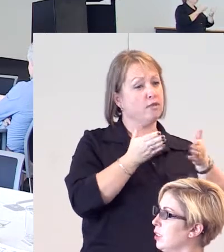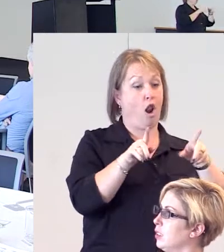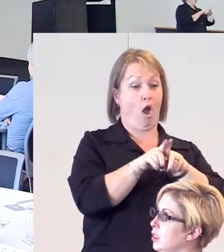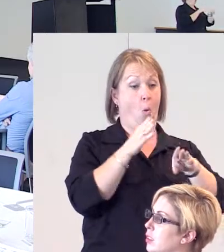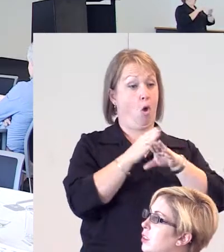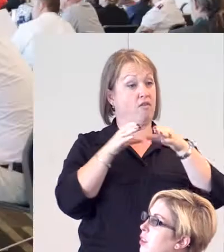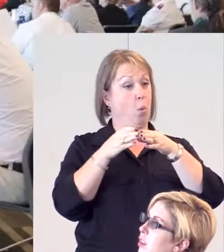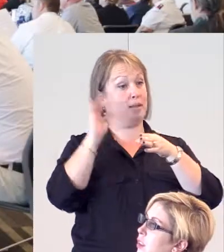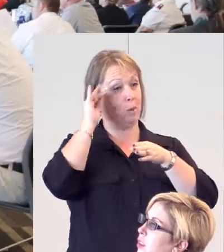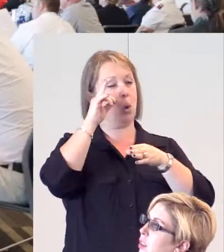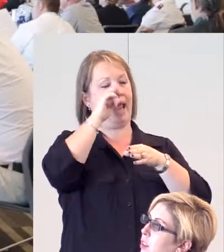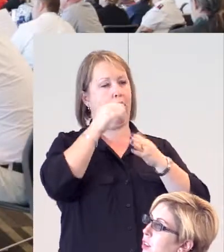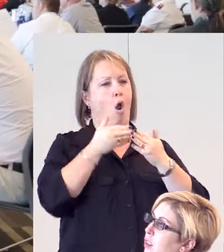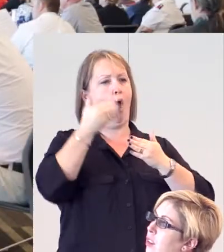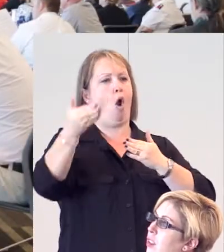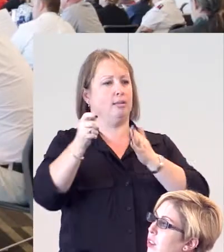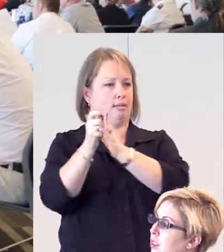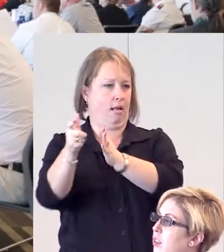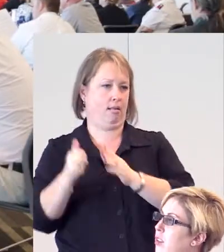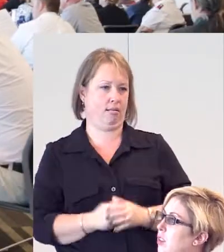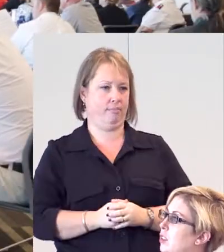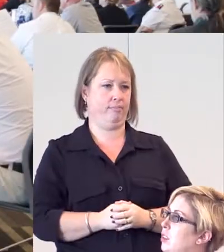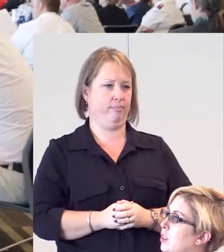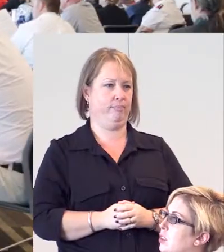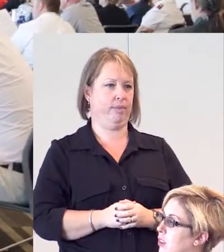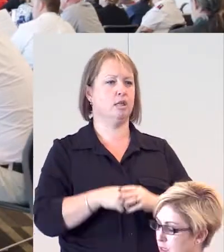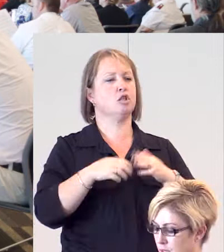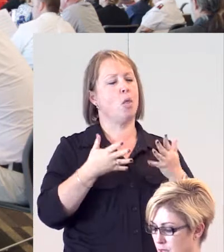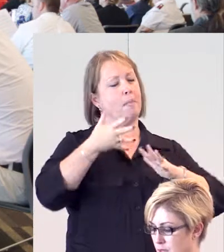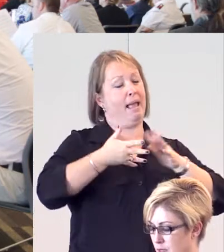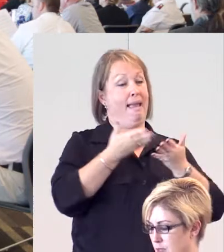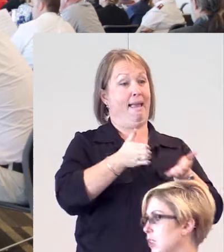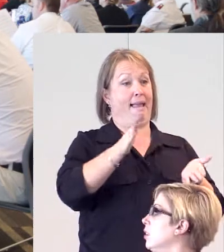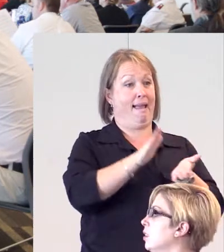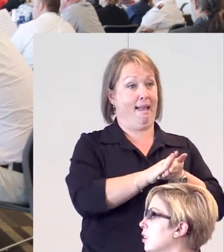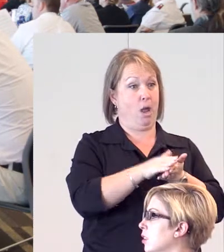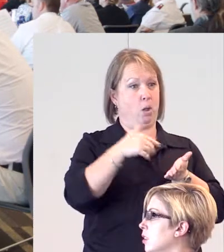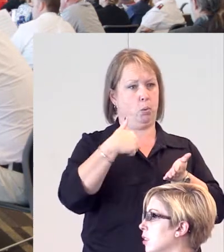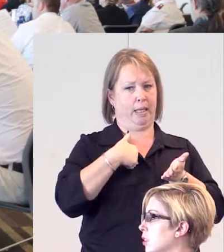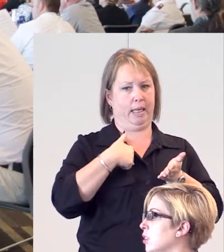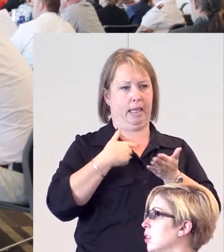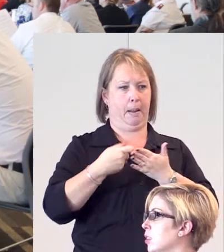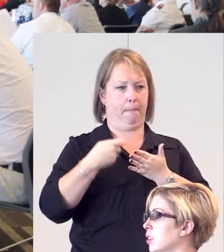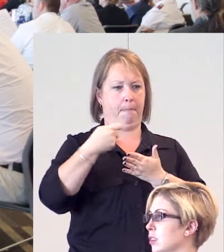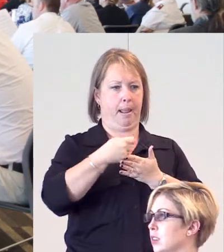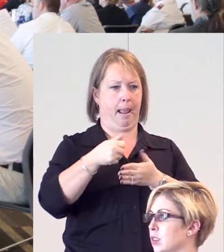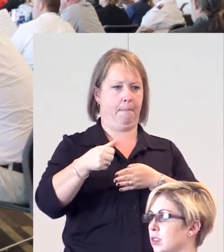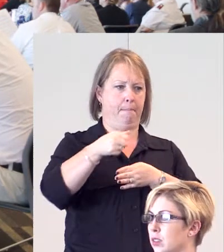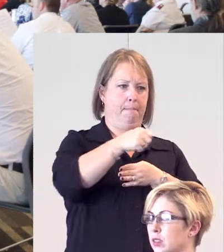could on-sell. So how are we paying back to the sector for